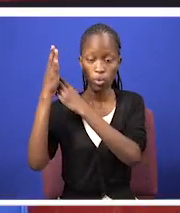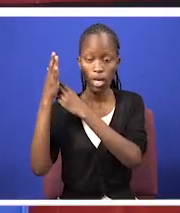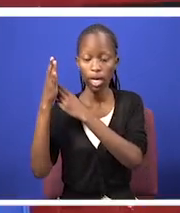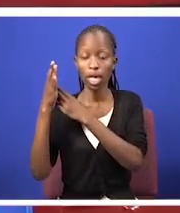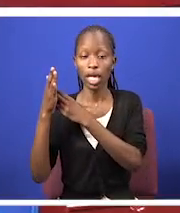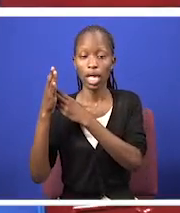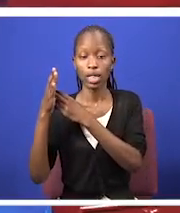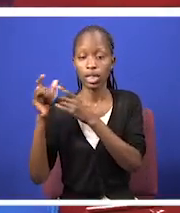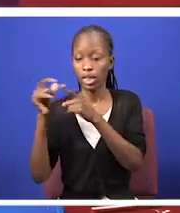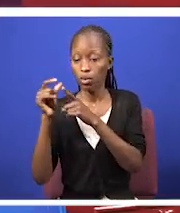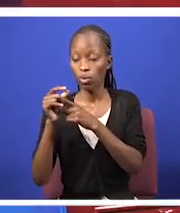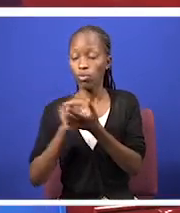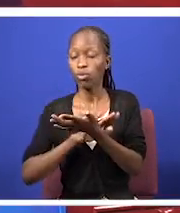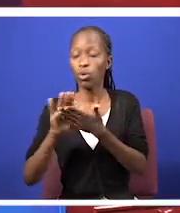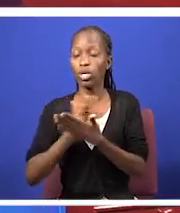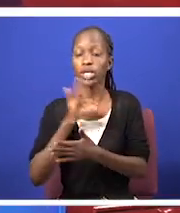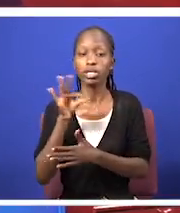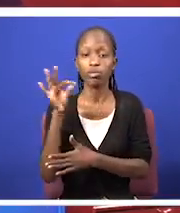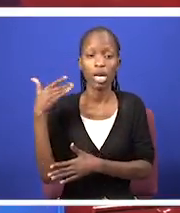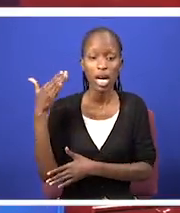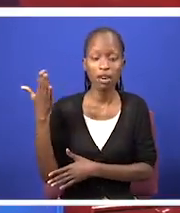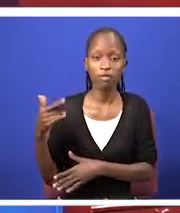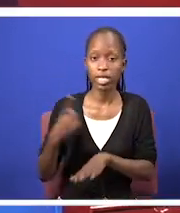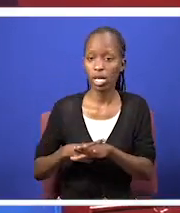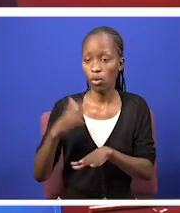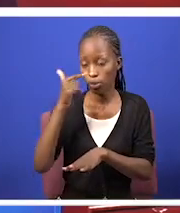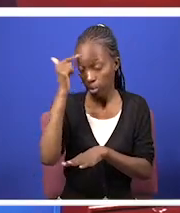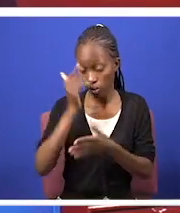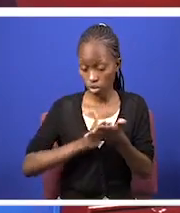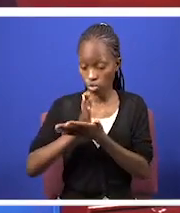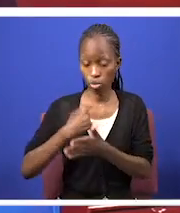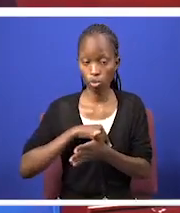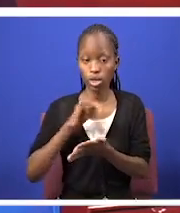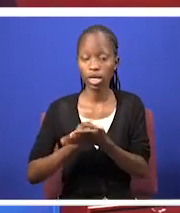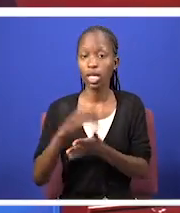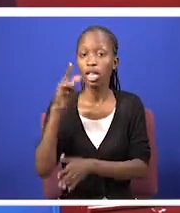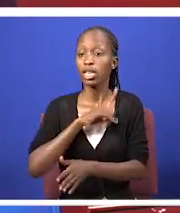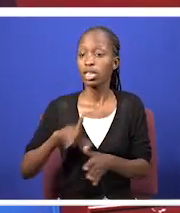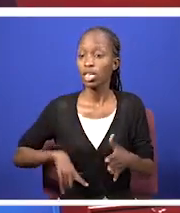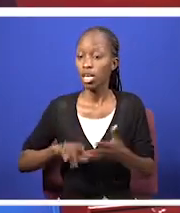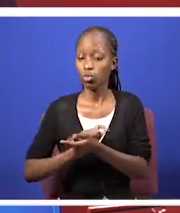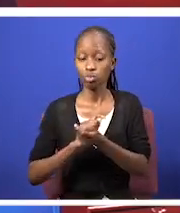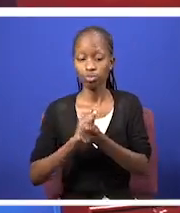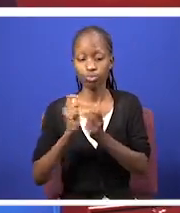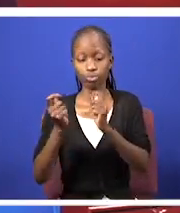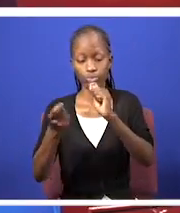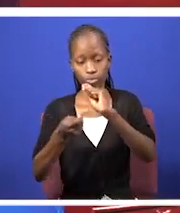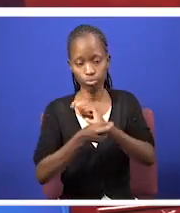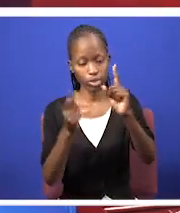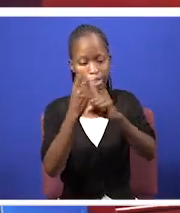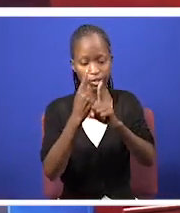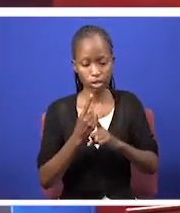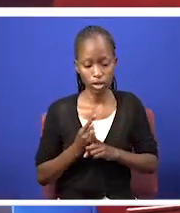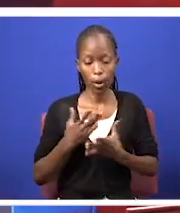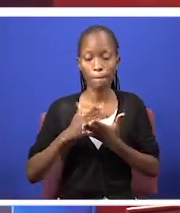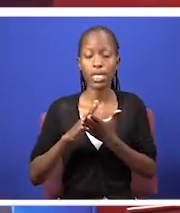to hear the word of the Spirit of God on a regular basis, because it is through us that God is going to transform Romania. It is through us